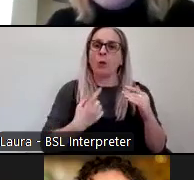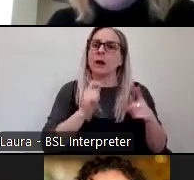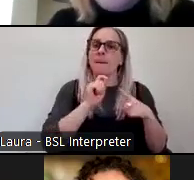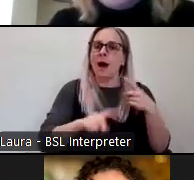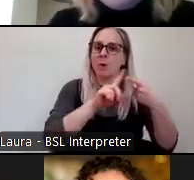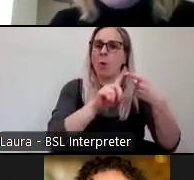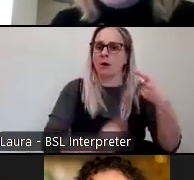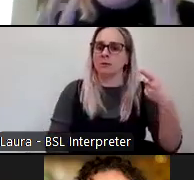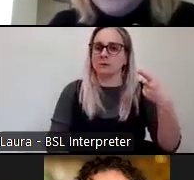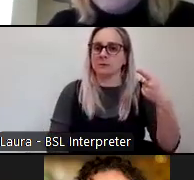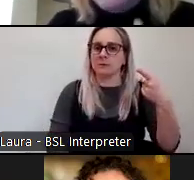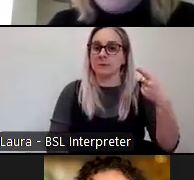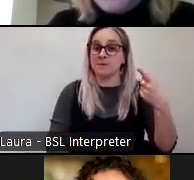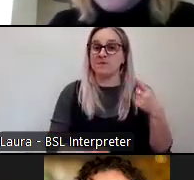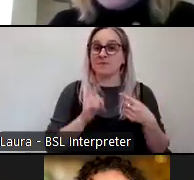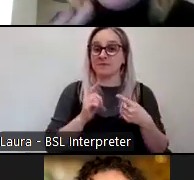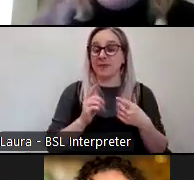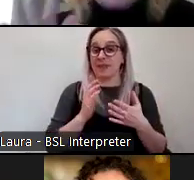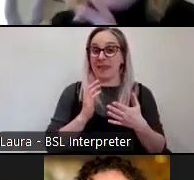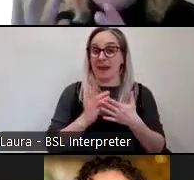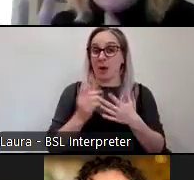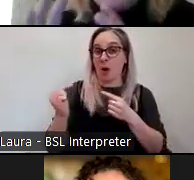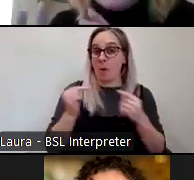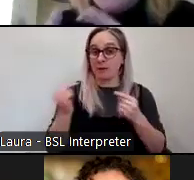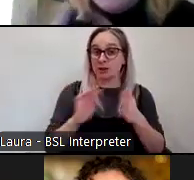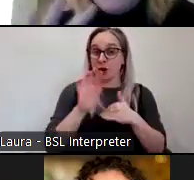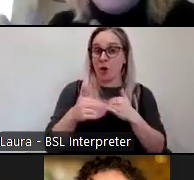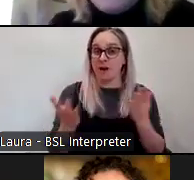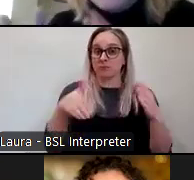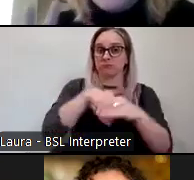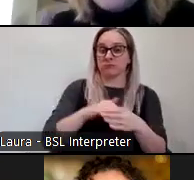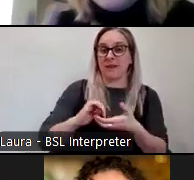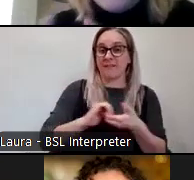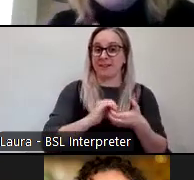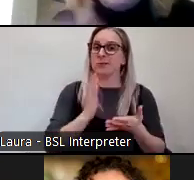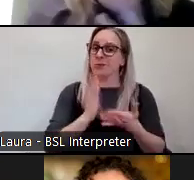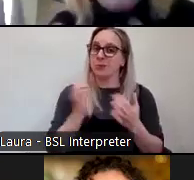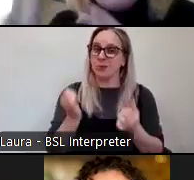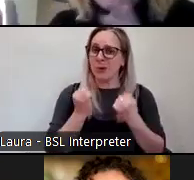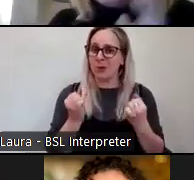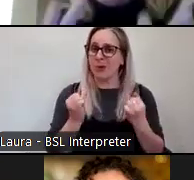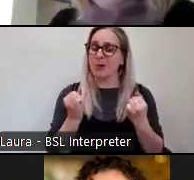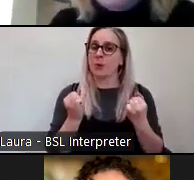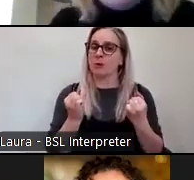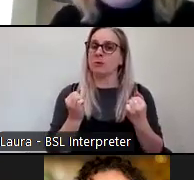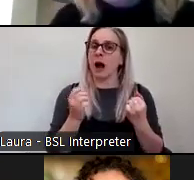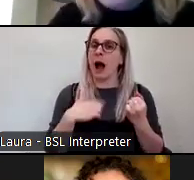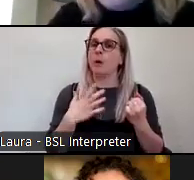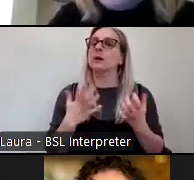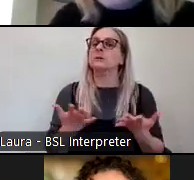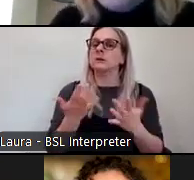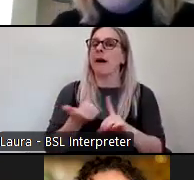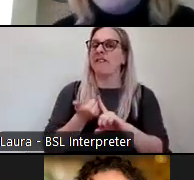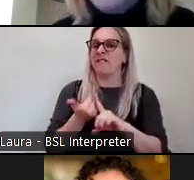for places on the fellowship is extremely fierce. So if it's a little bit in doubt whether you meet the eligibility, I would strongly just go